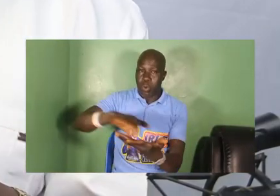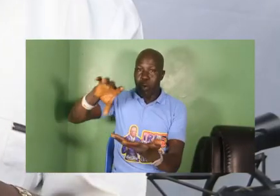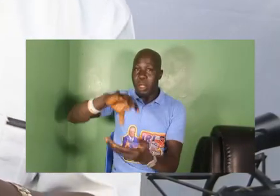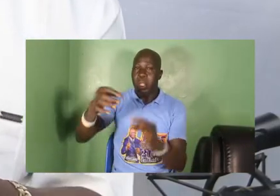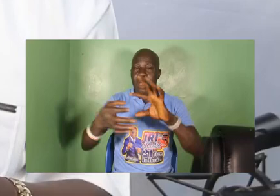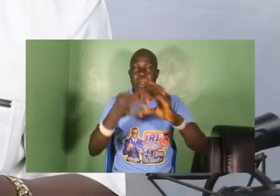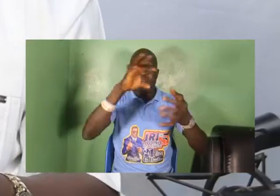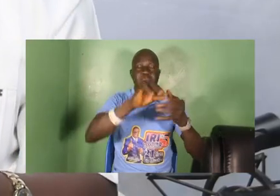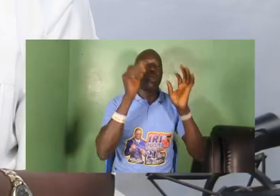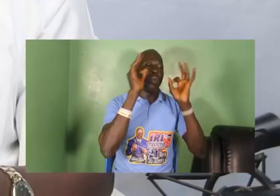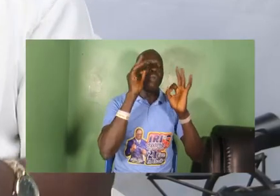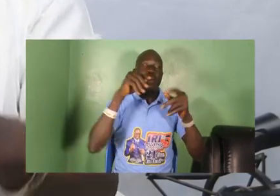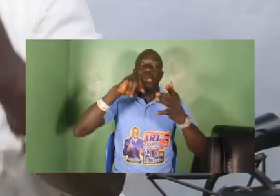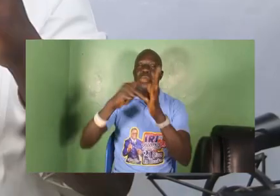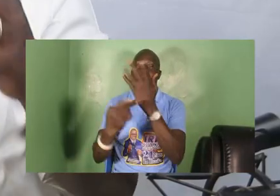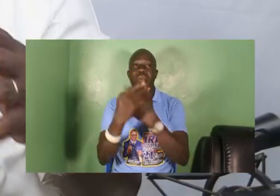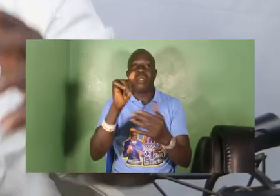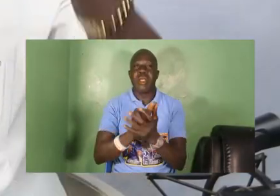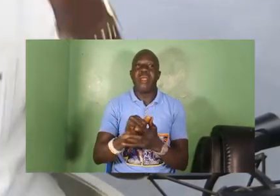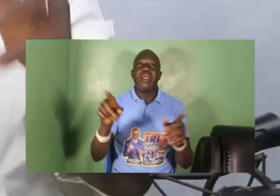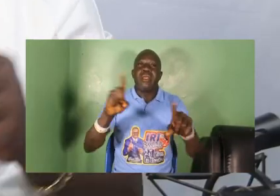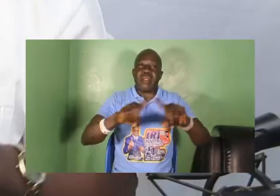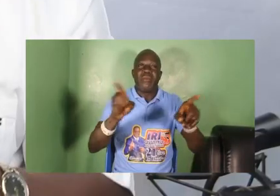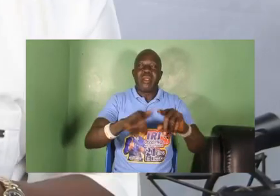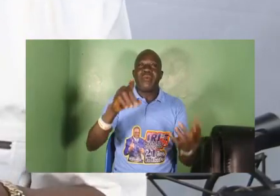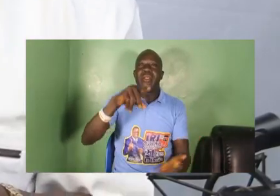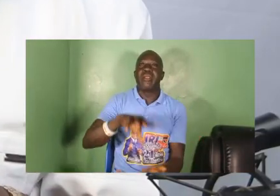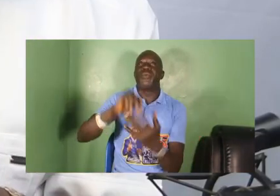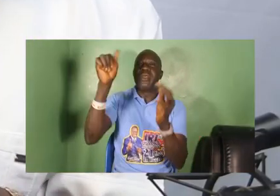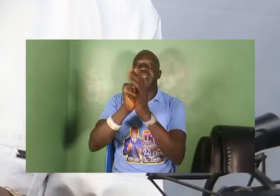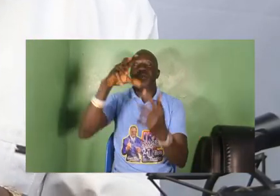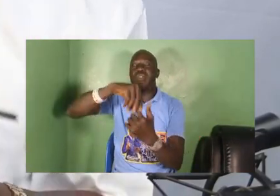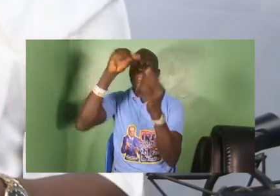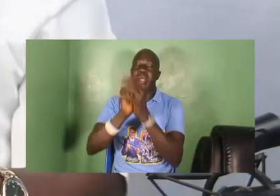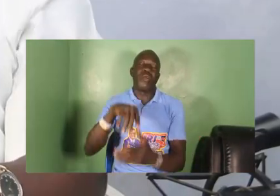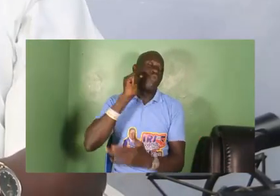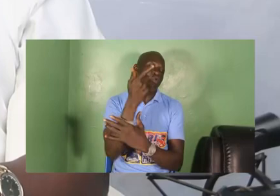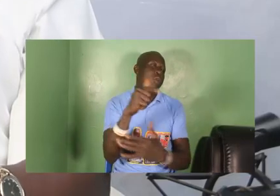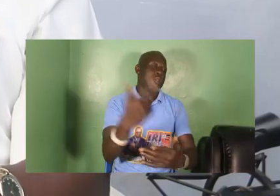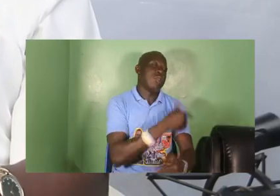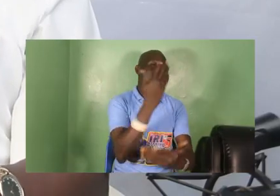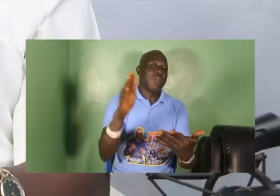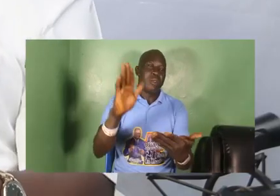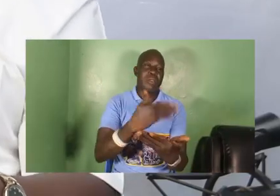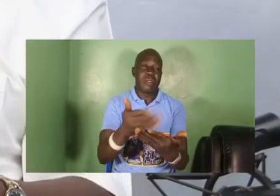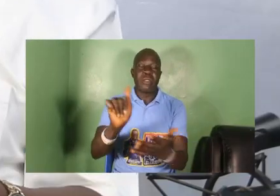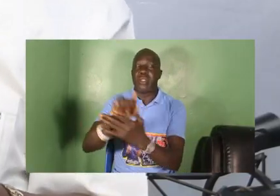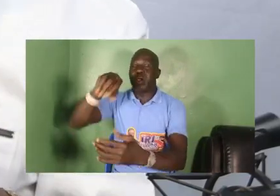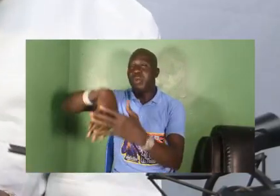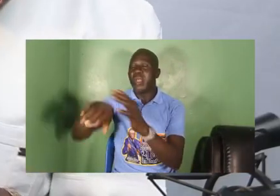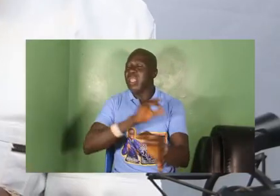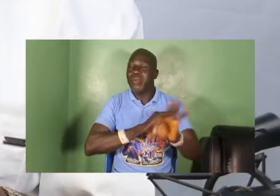a great concert will be at the headquarters today. I want Lori and me, my baby. Well, we are special guests. Mama, we are